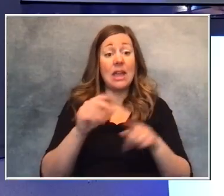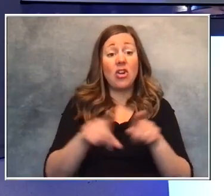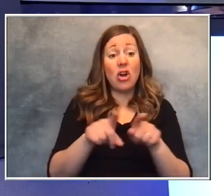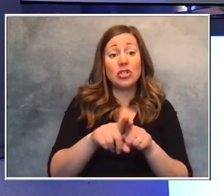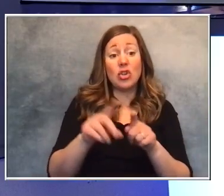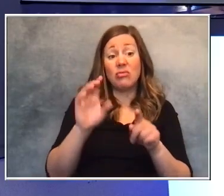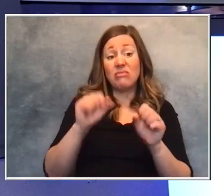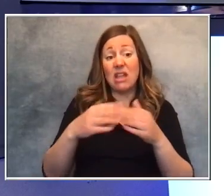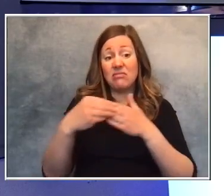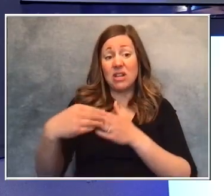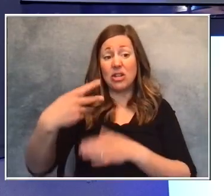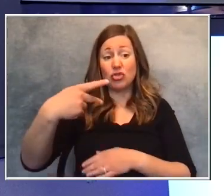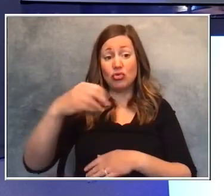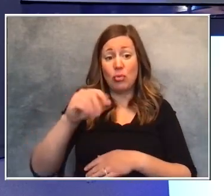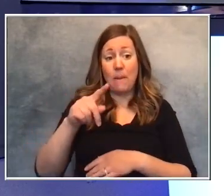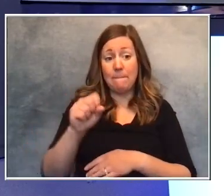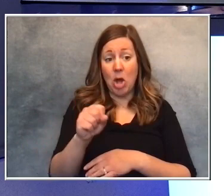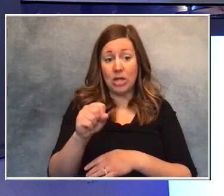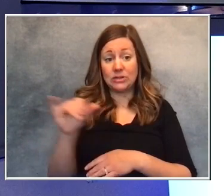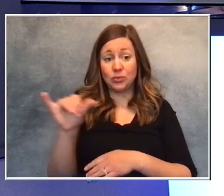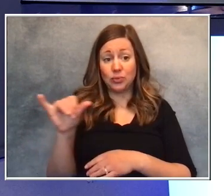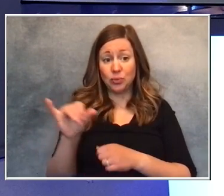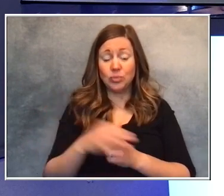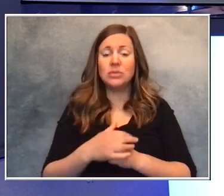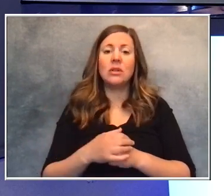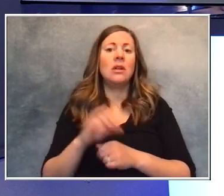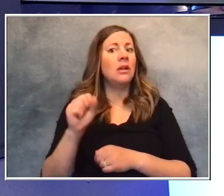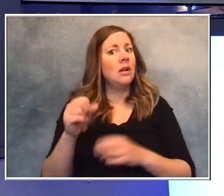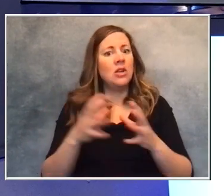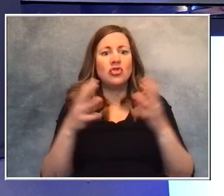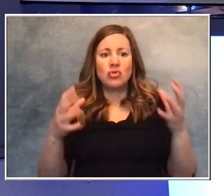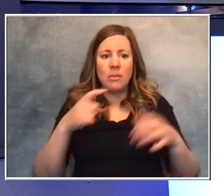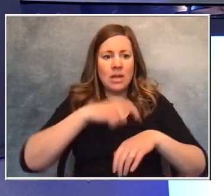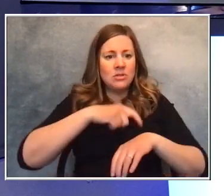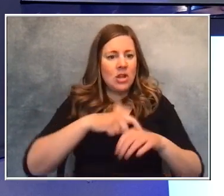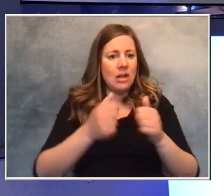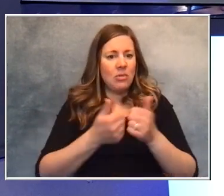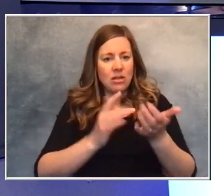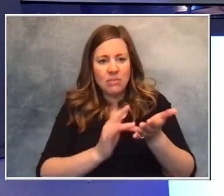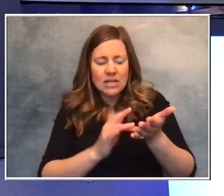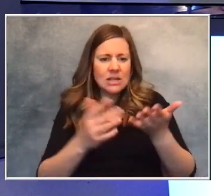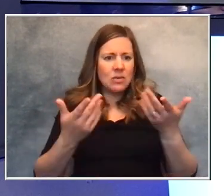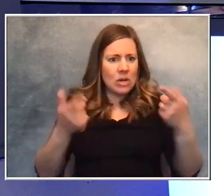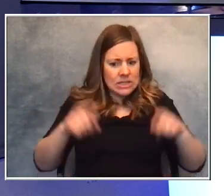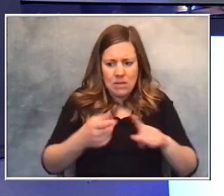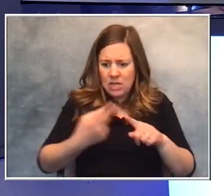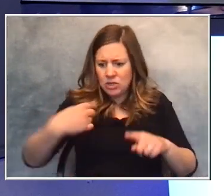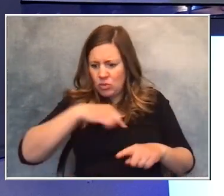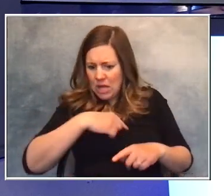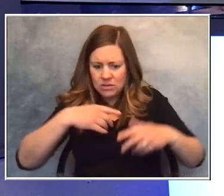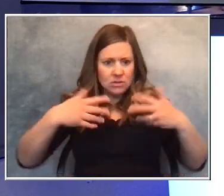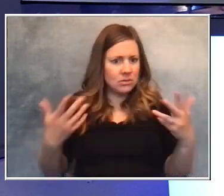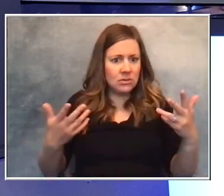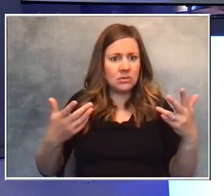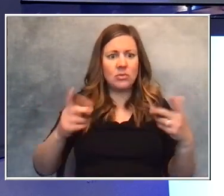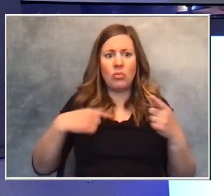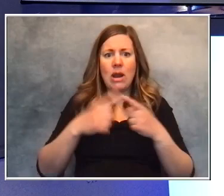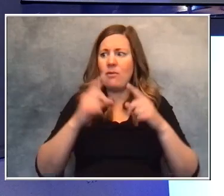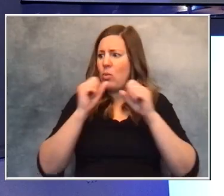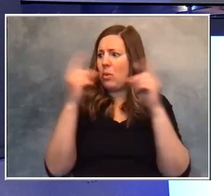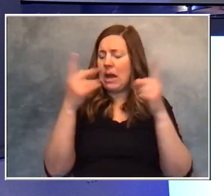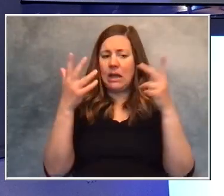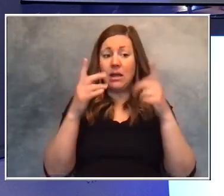is interesting. We spend so much time in medicine focusing on what's happening to us while we're up and about. Yeah. But we spend a third